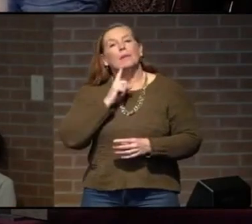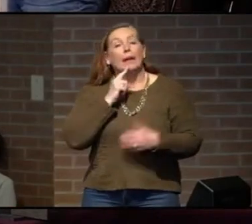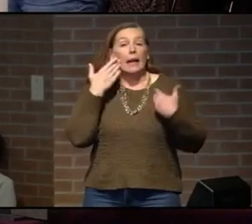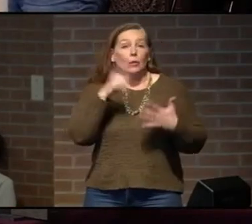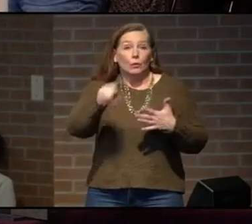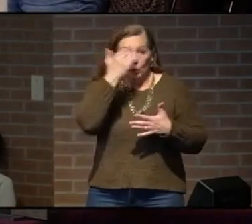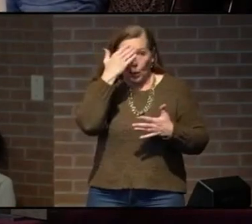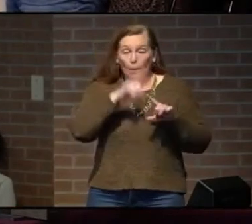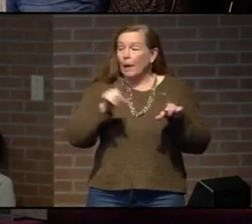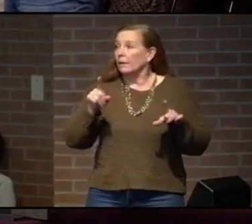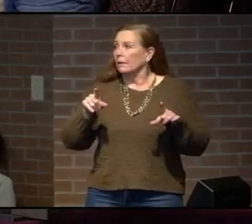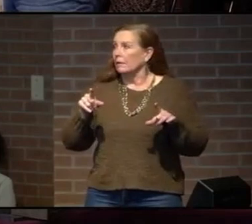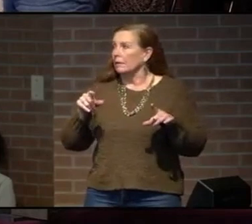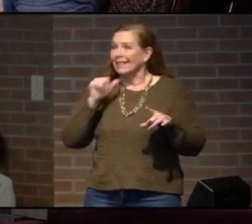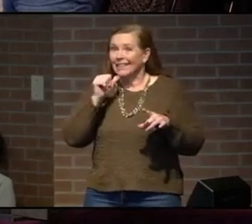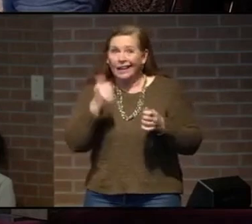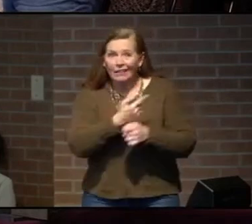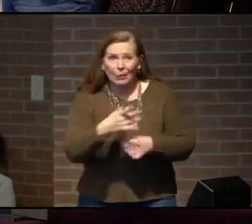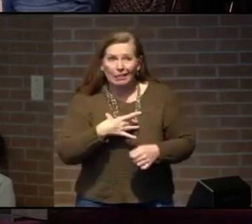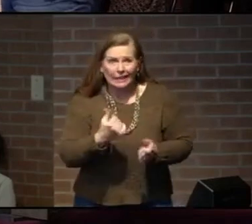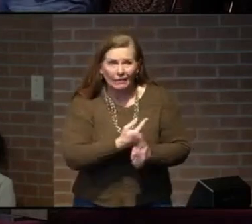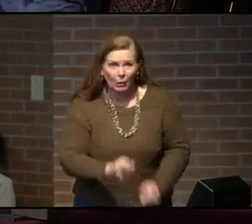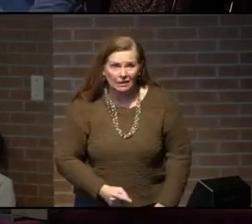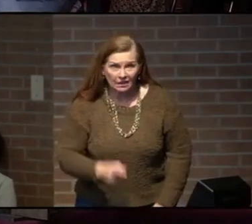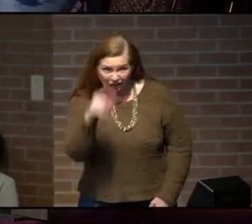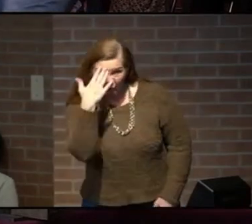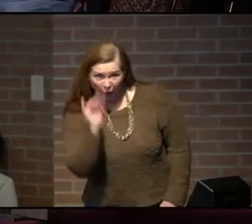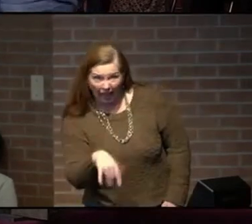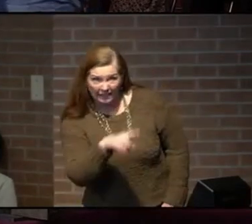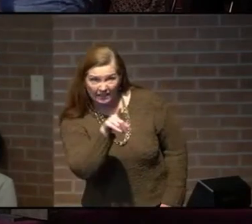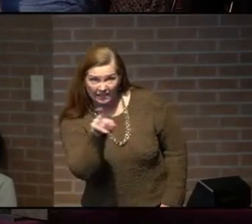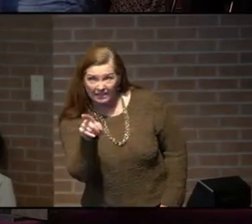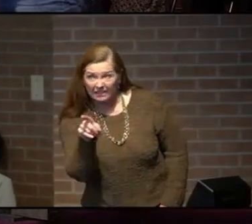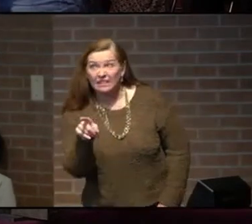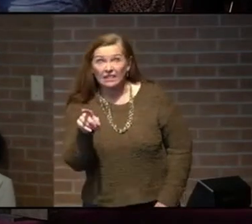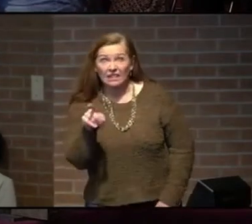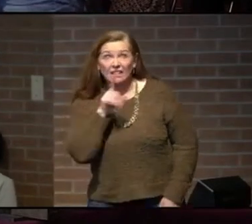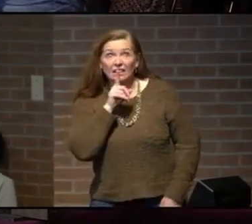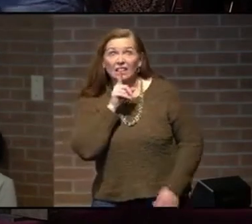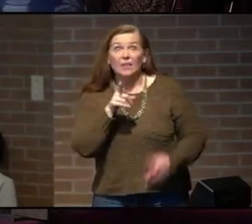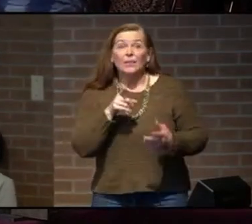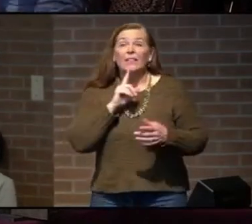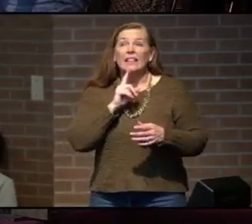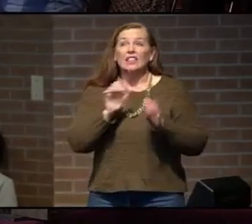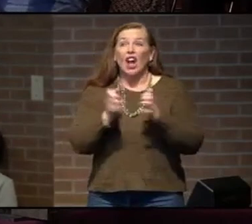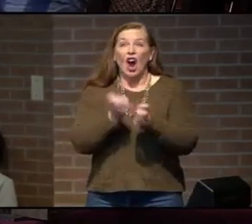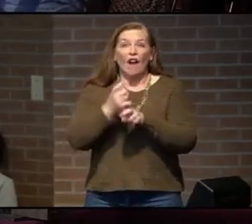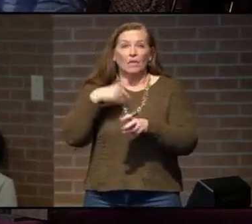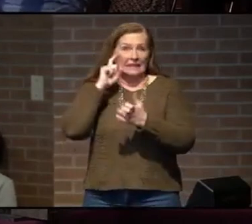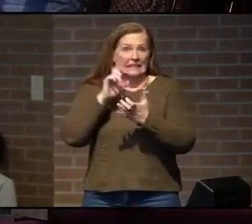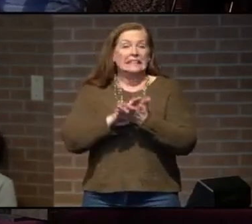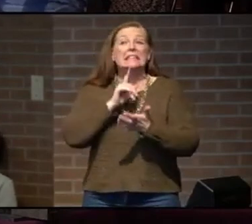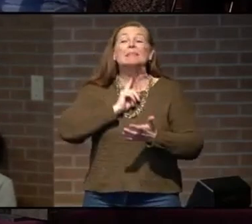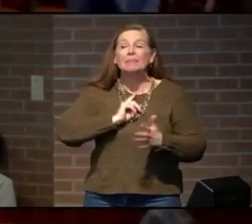this, but not everyone likes everyone. Did you know that? In fact, it's hard for me to swallow, but not every kid is gonna